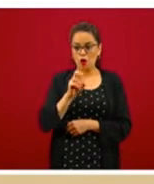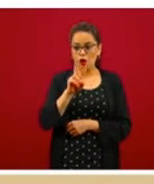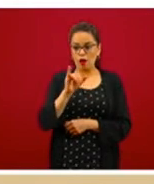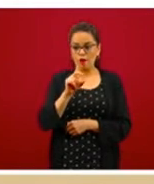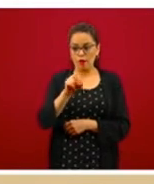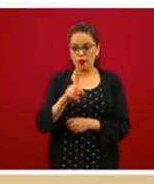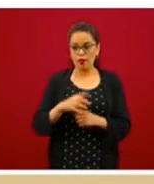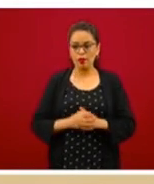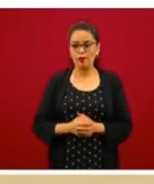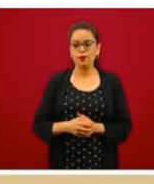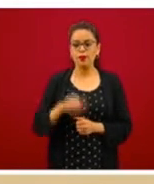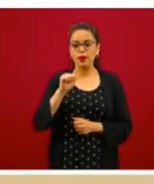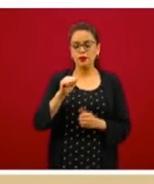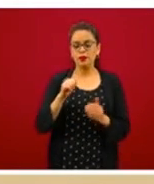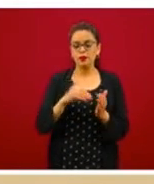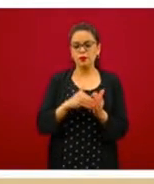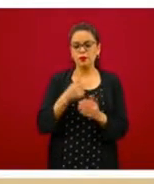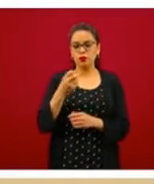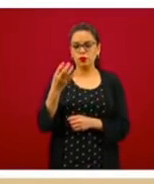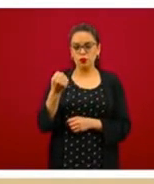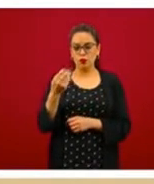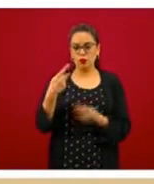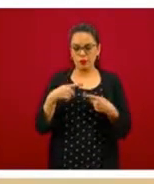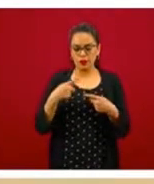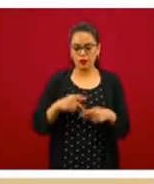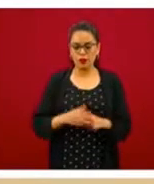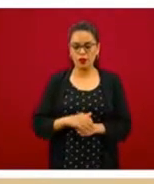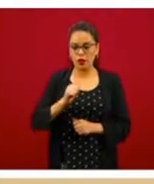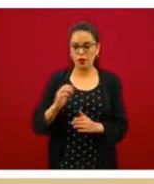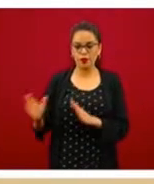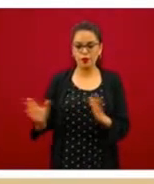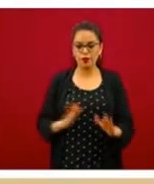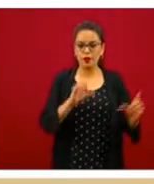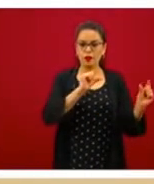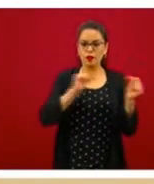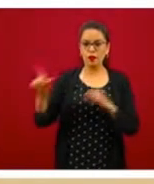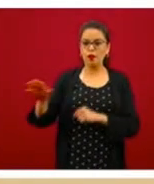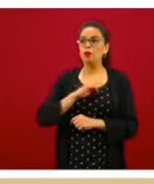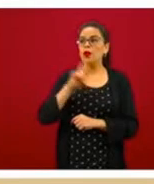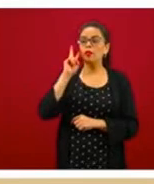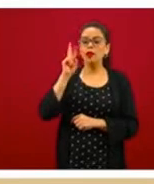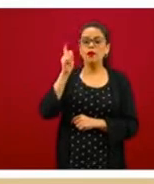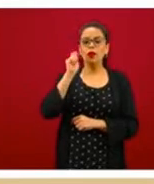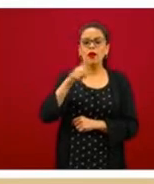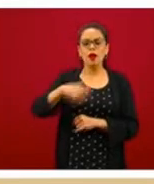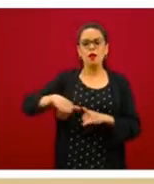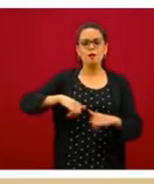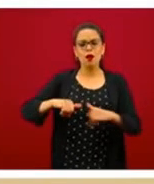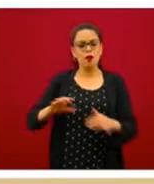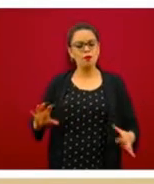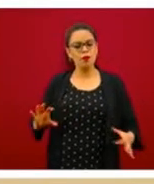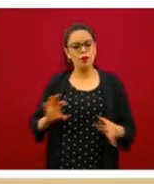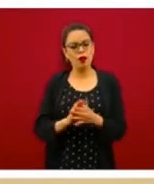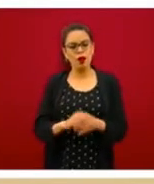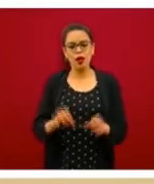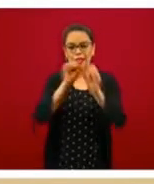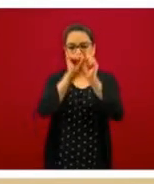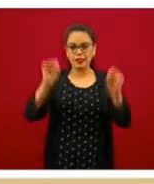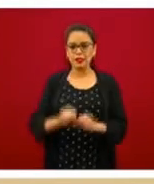It's followed by Tabasco, which used to be the third one, and then Baja California, Veracruz, Chiapas. Chiapas also